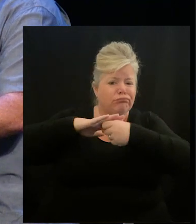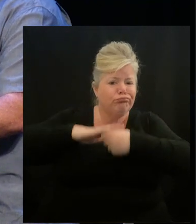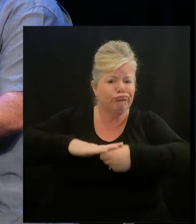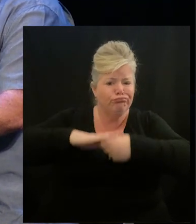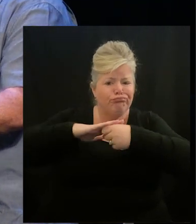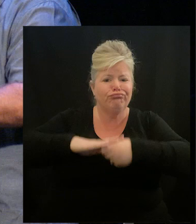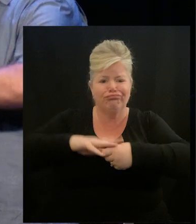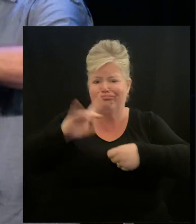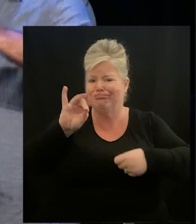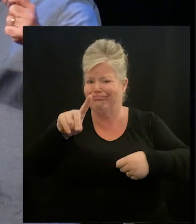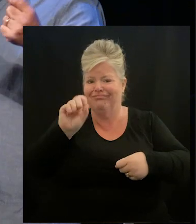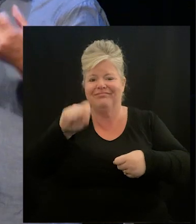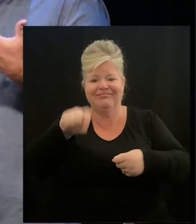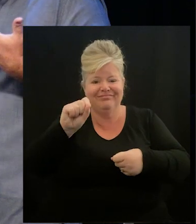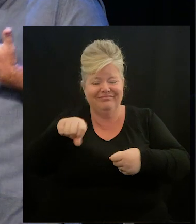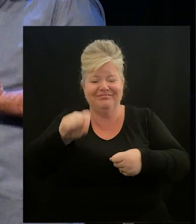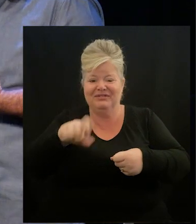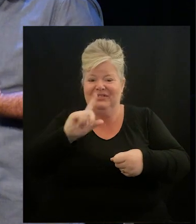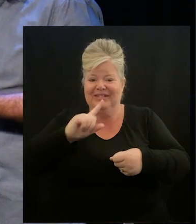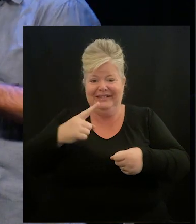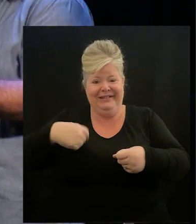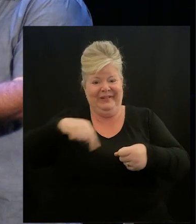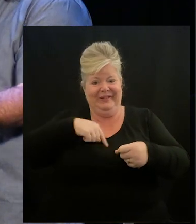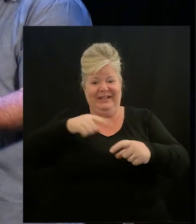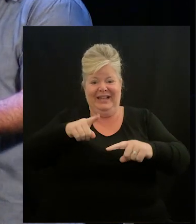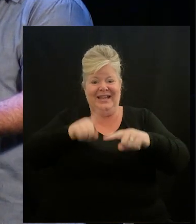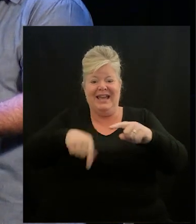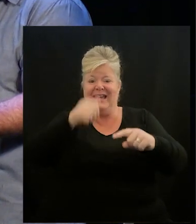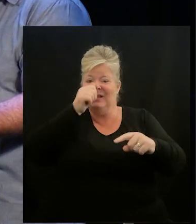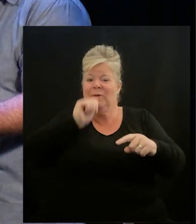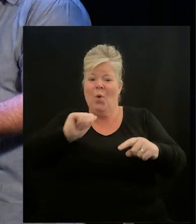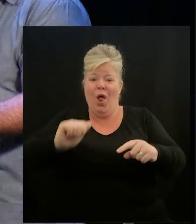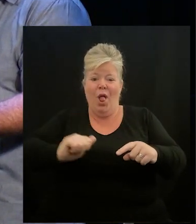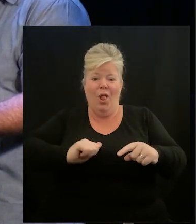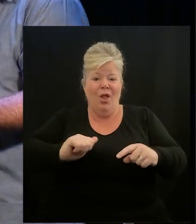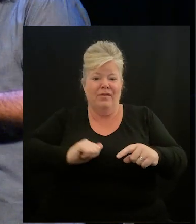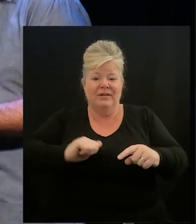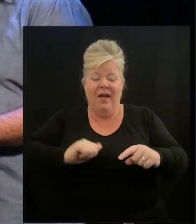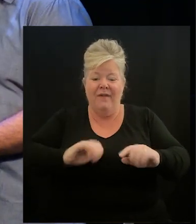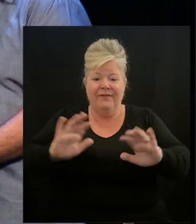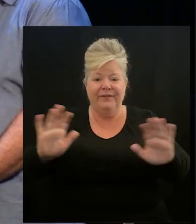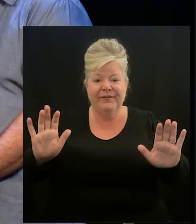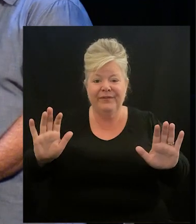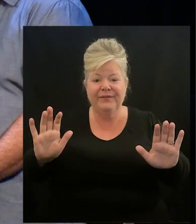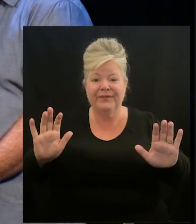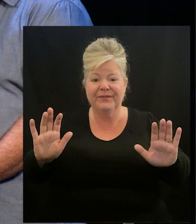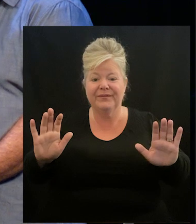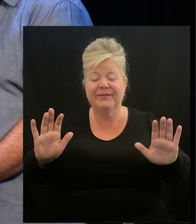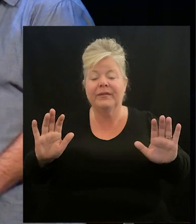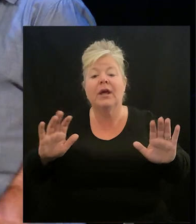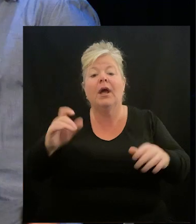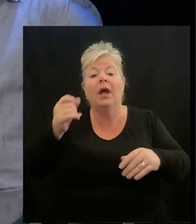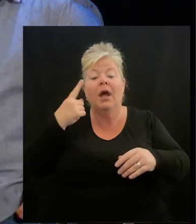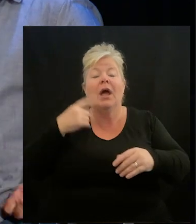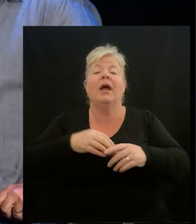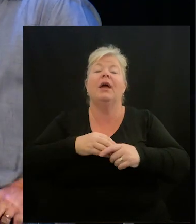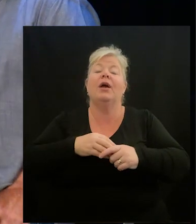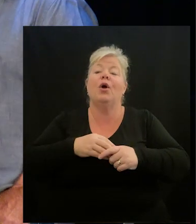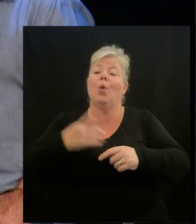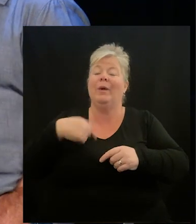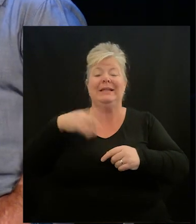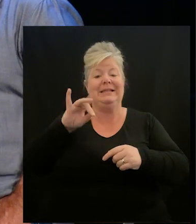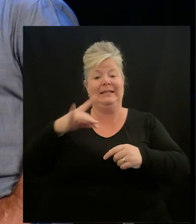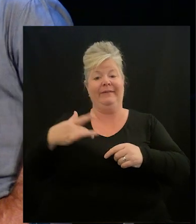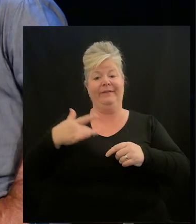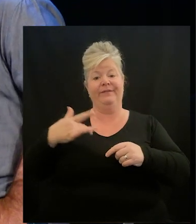pressure, far beyond our ability to endure, so that we despaired of life itself. Indeed,